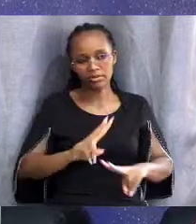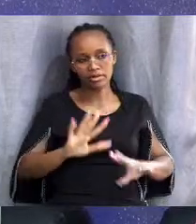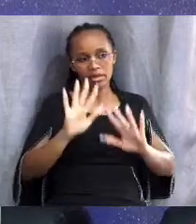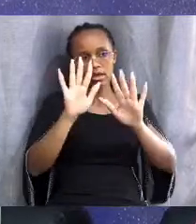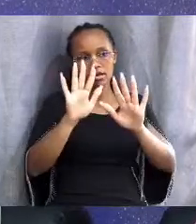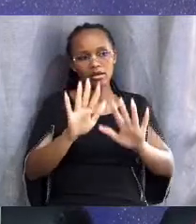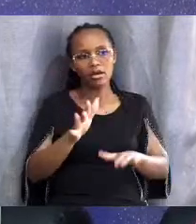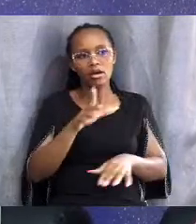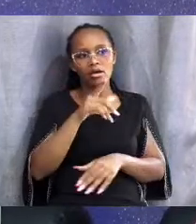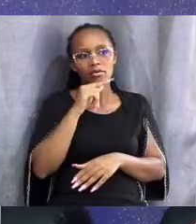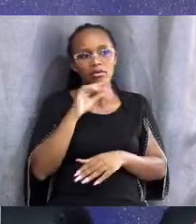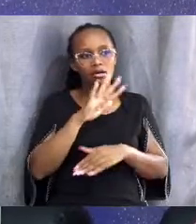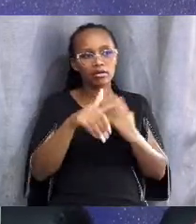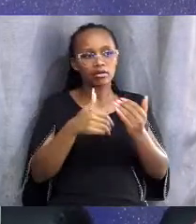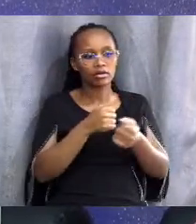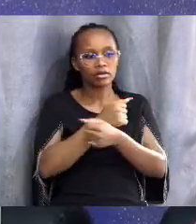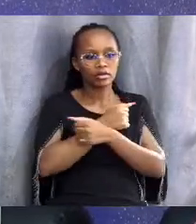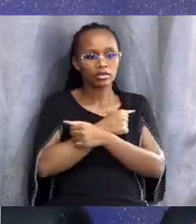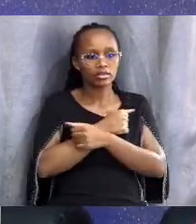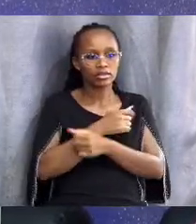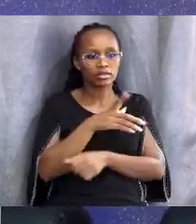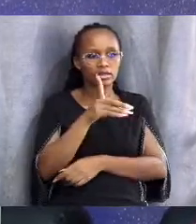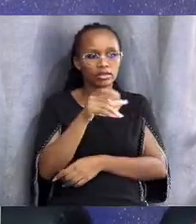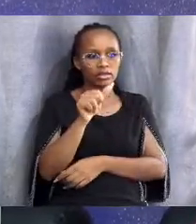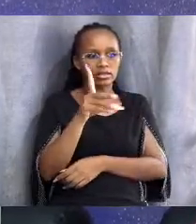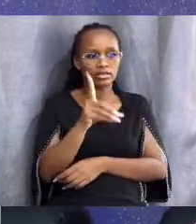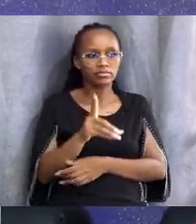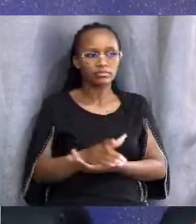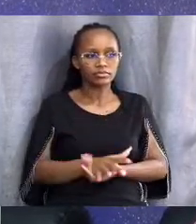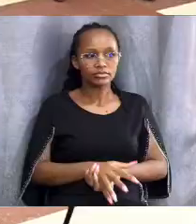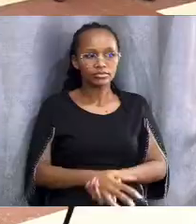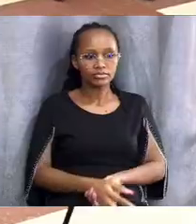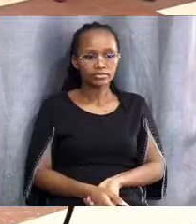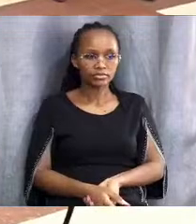boy, with all my love, Dad.